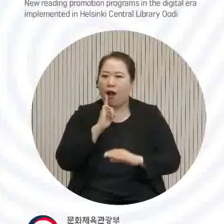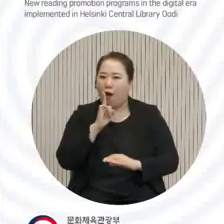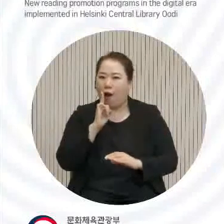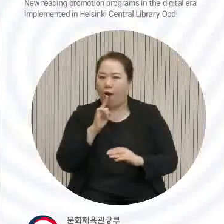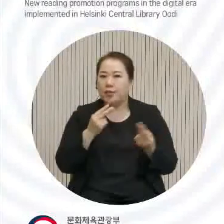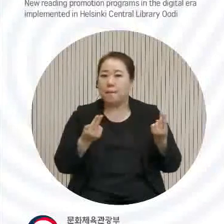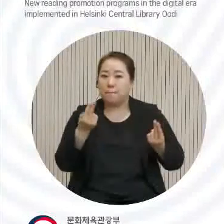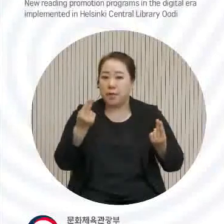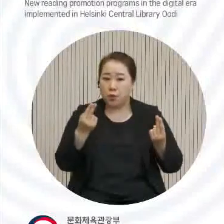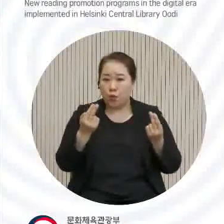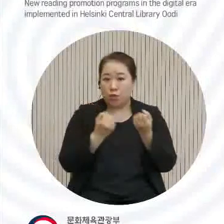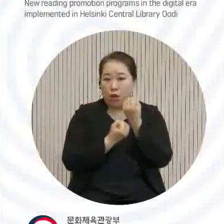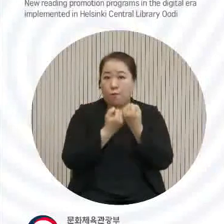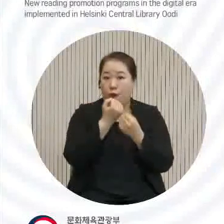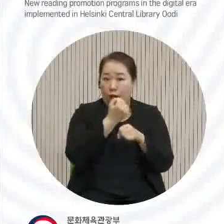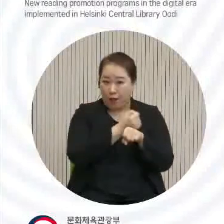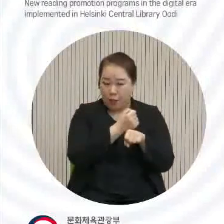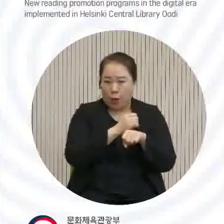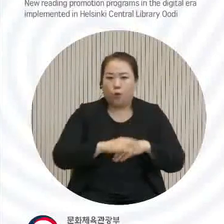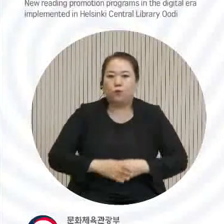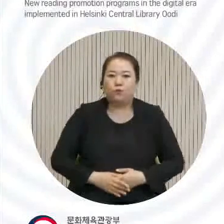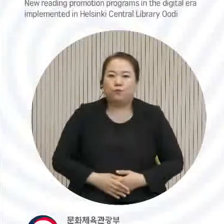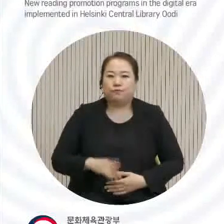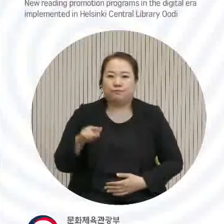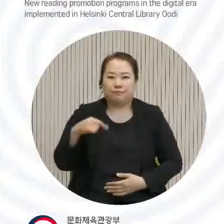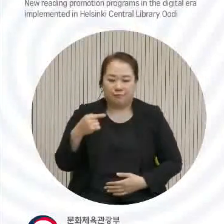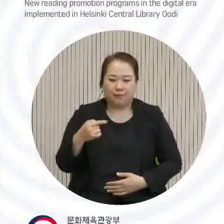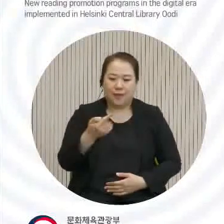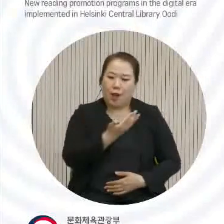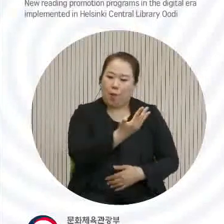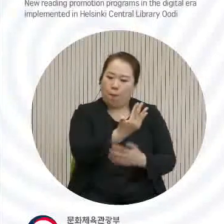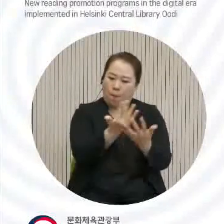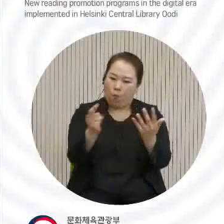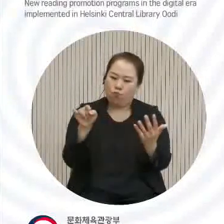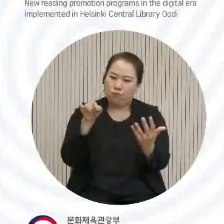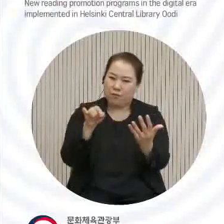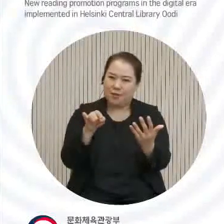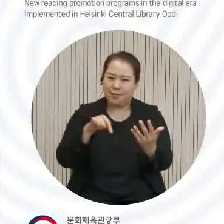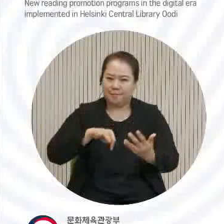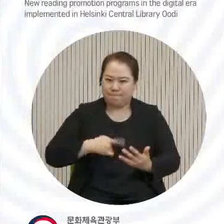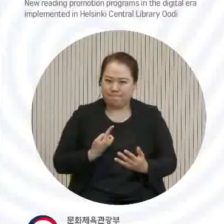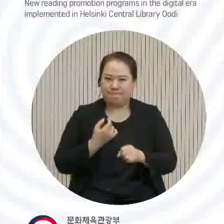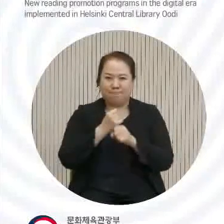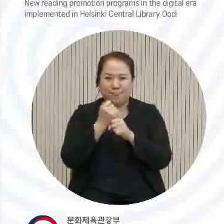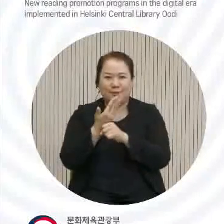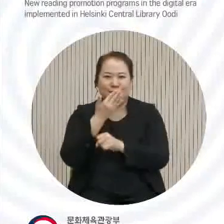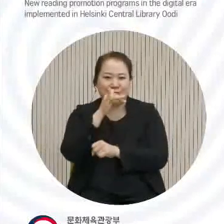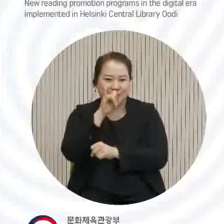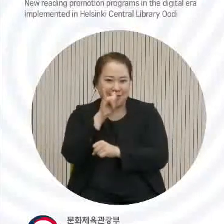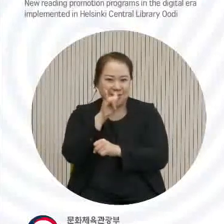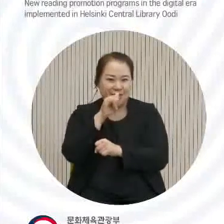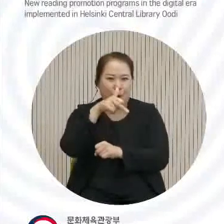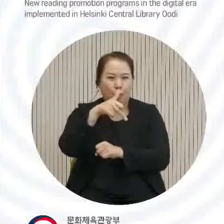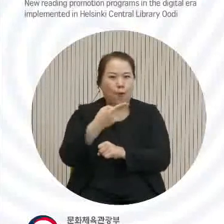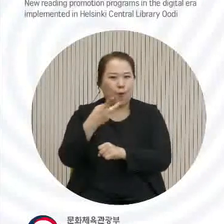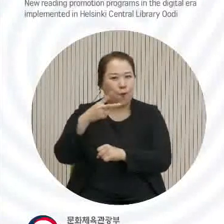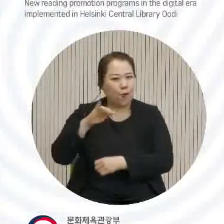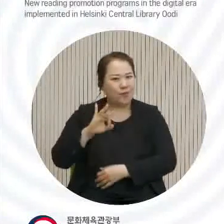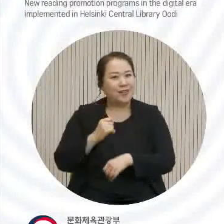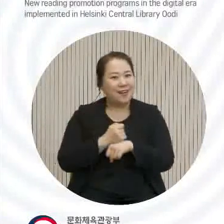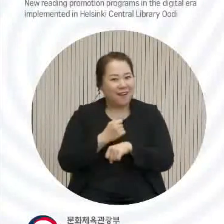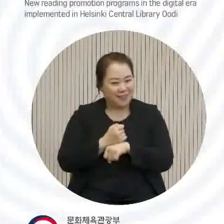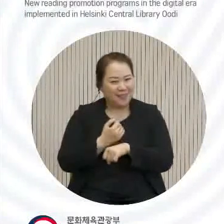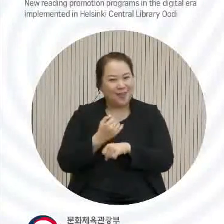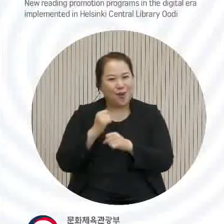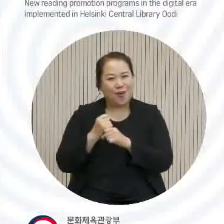Then the children can code themselves. It's time to play. The children are separated into